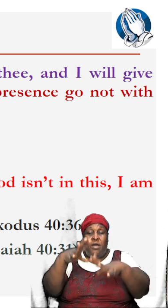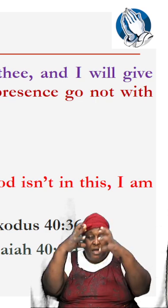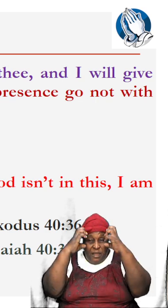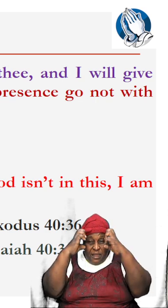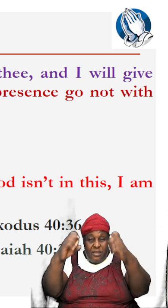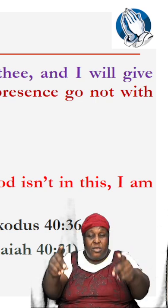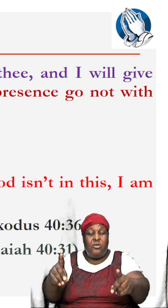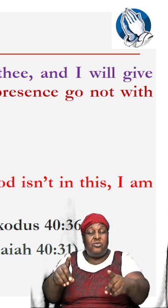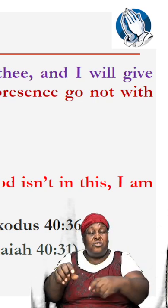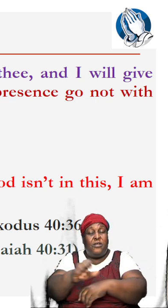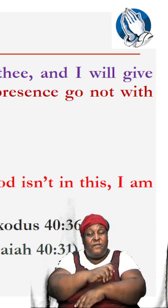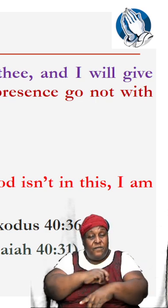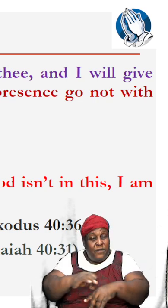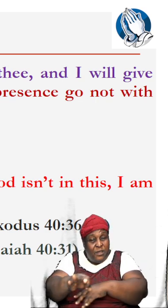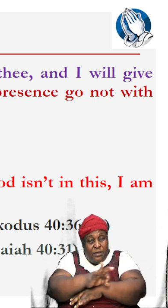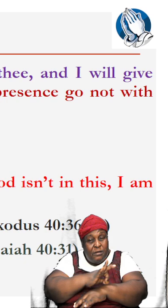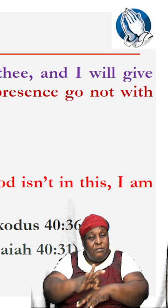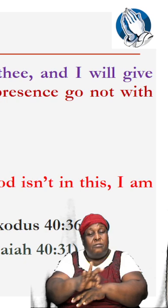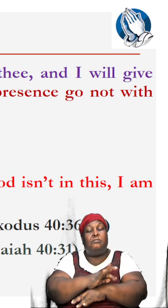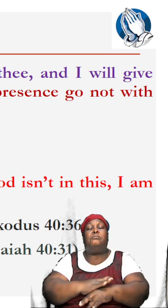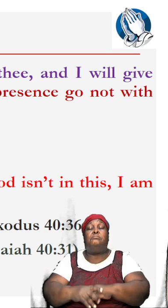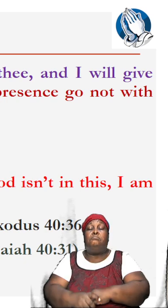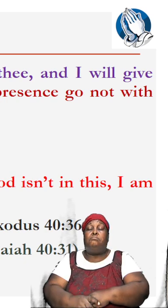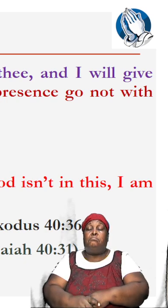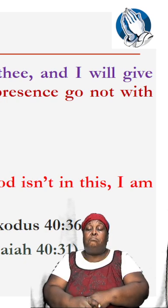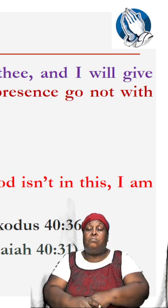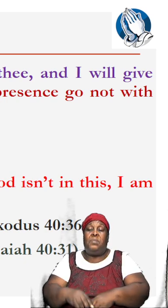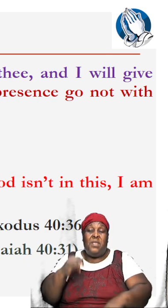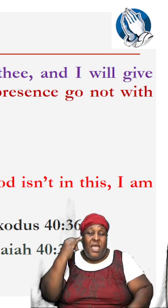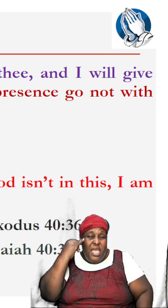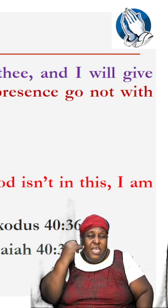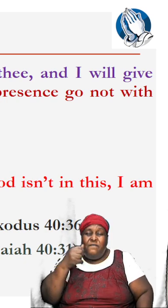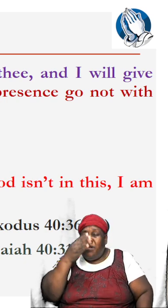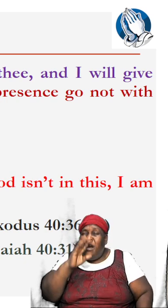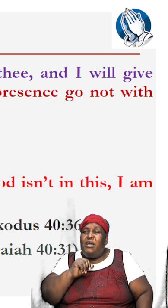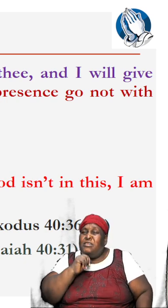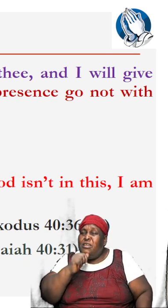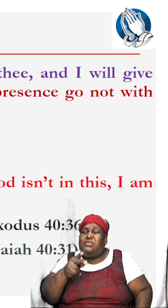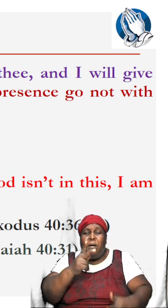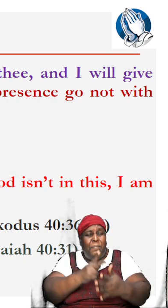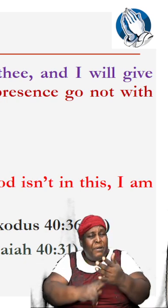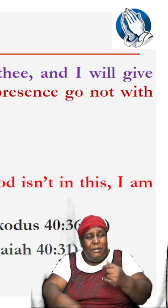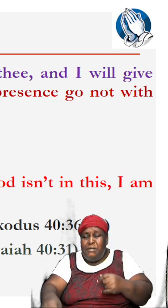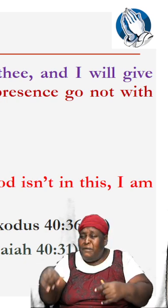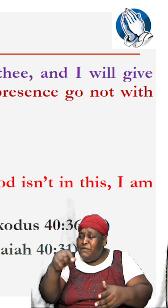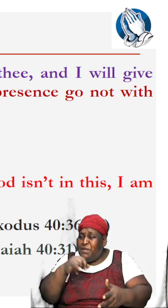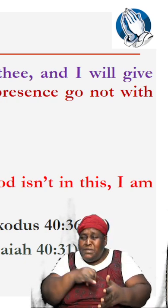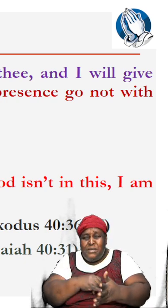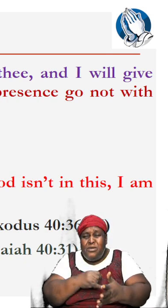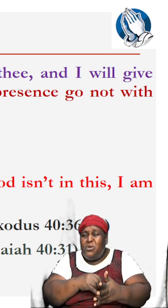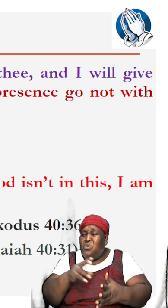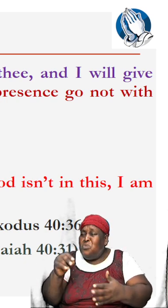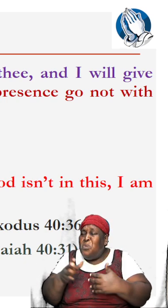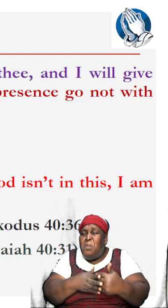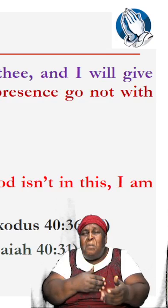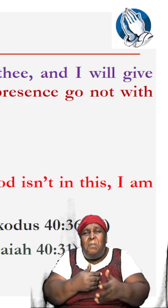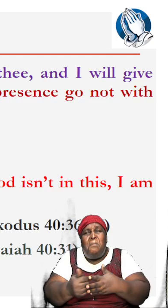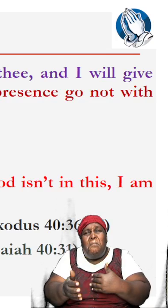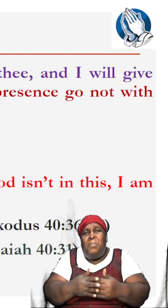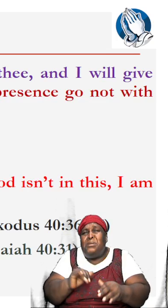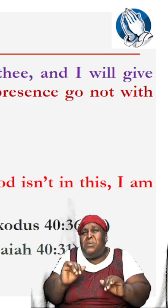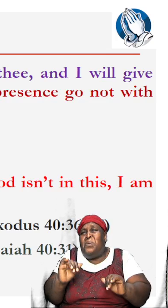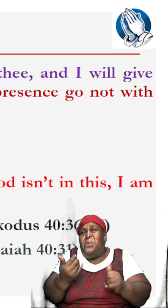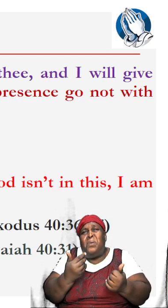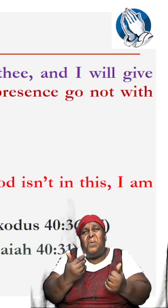education world or whatever the case is, if God is not a part of it, no matter how lucrative it